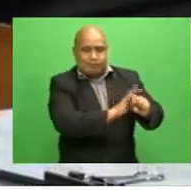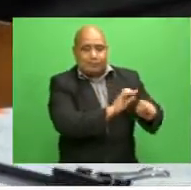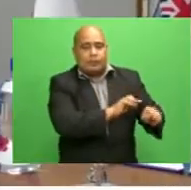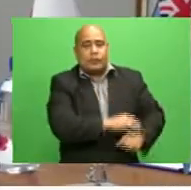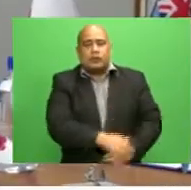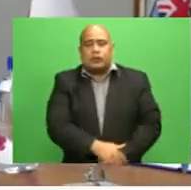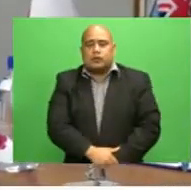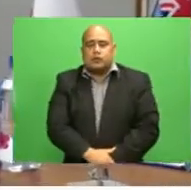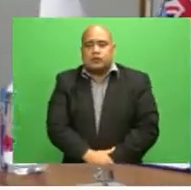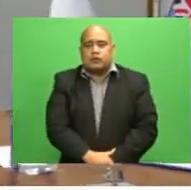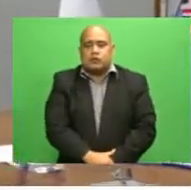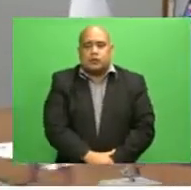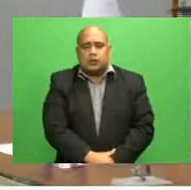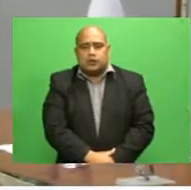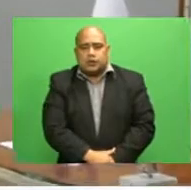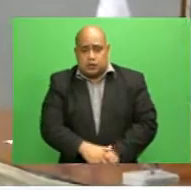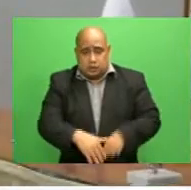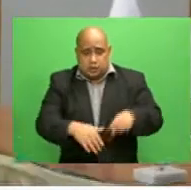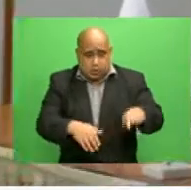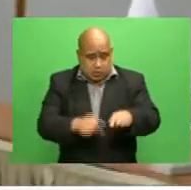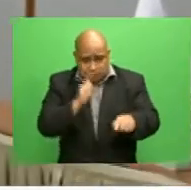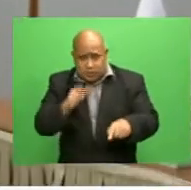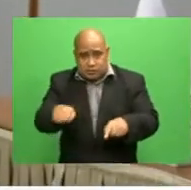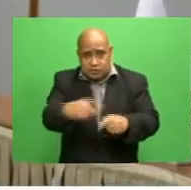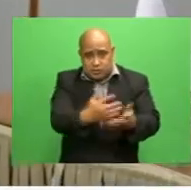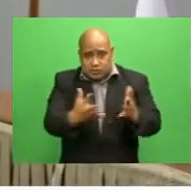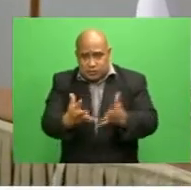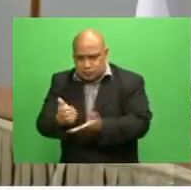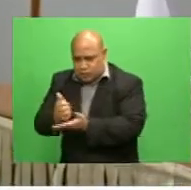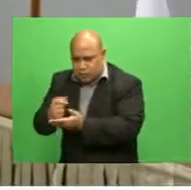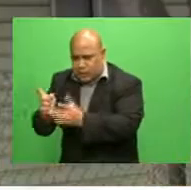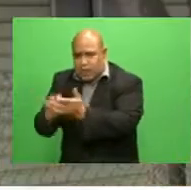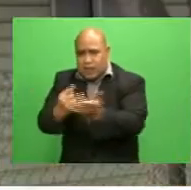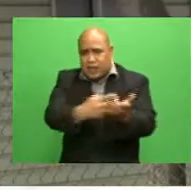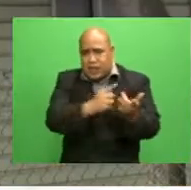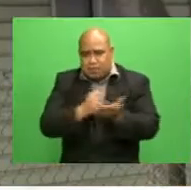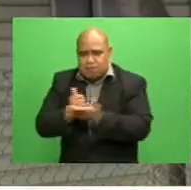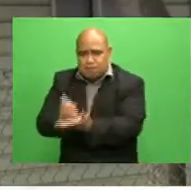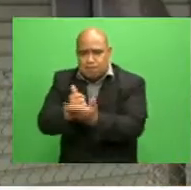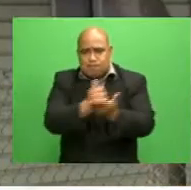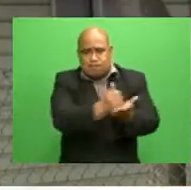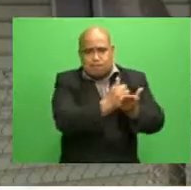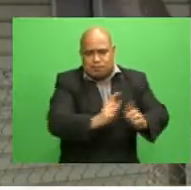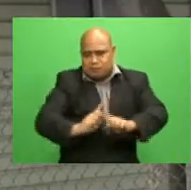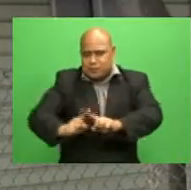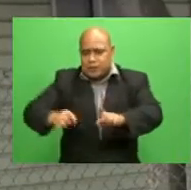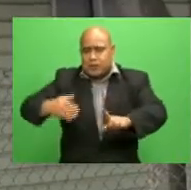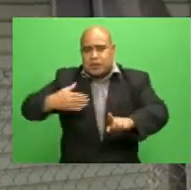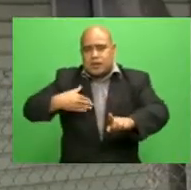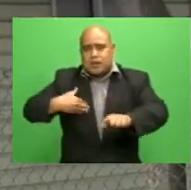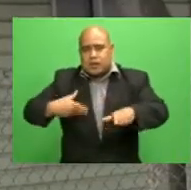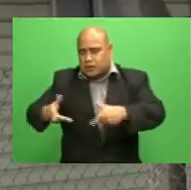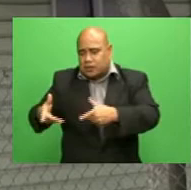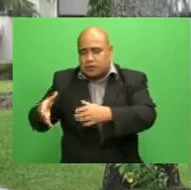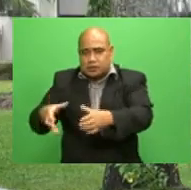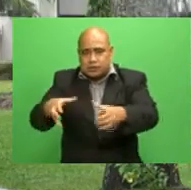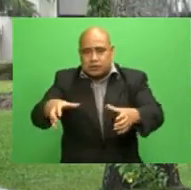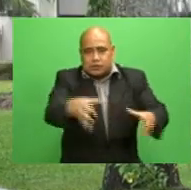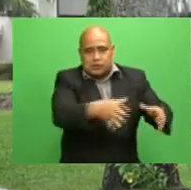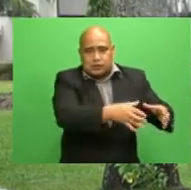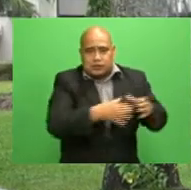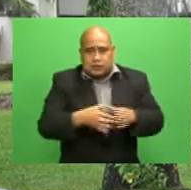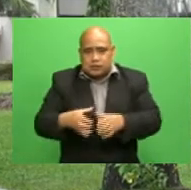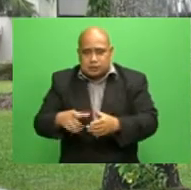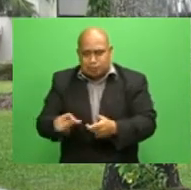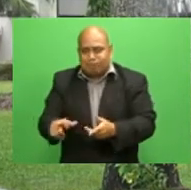in other major projects over the years within the health sector. We're also very grateful, as I've said, to the many other